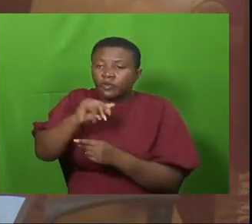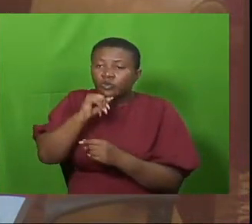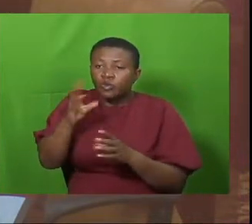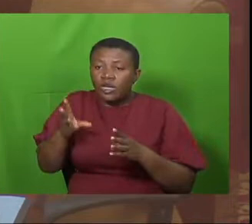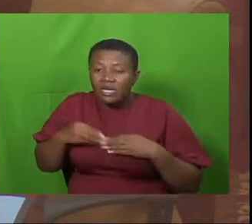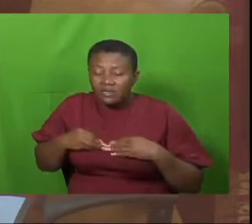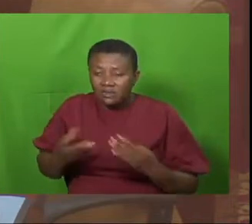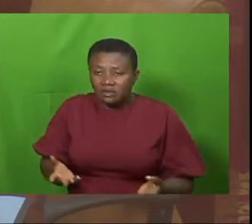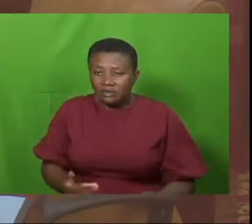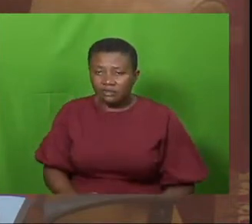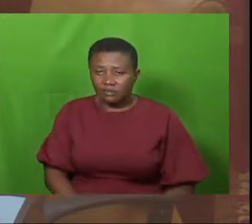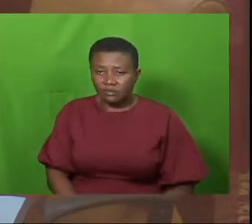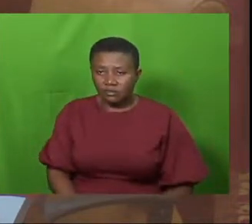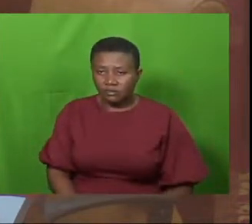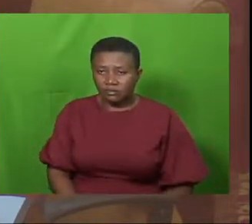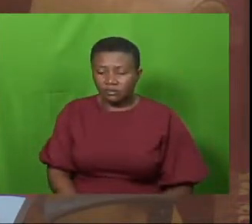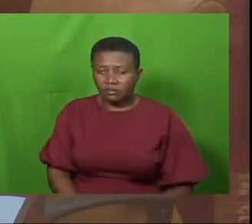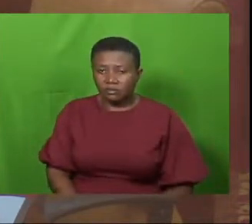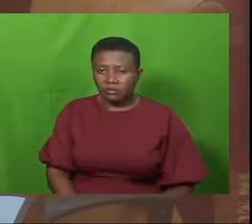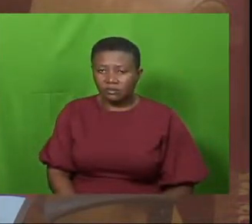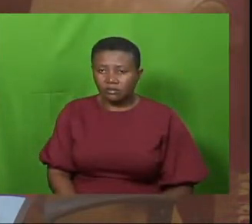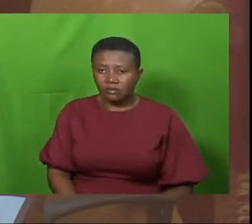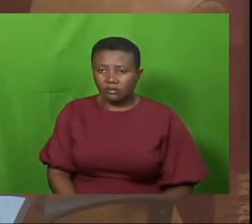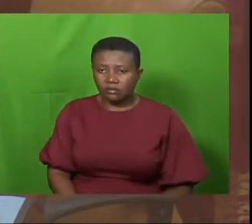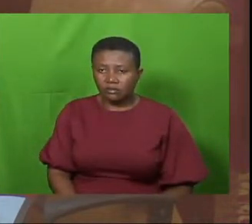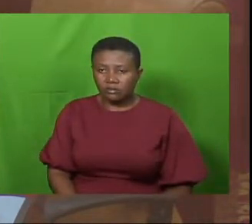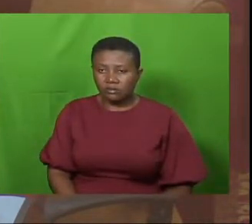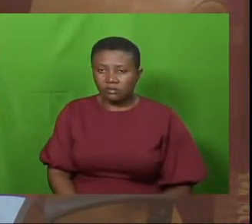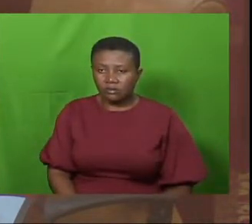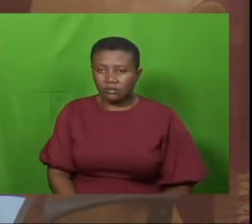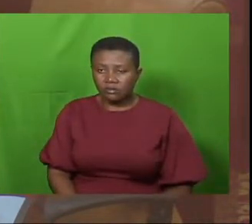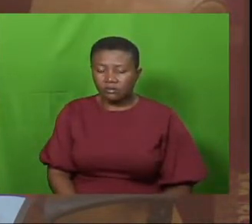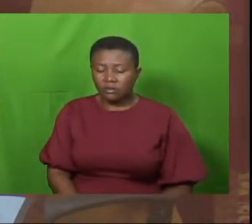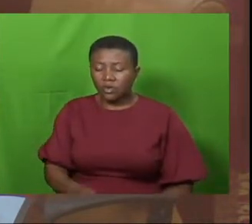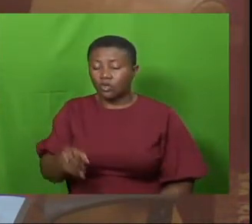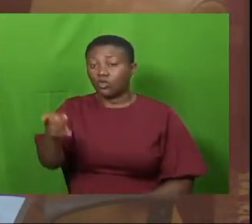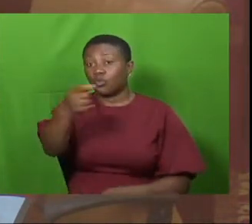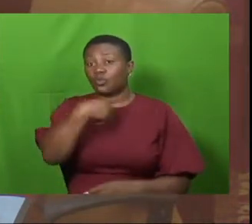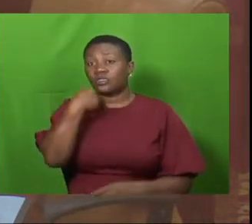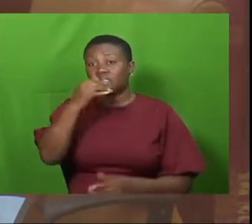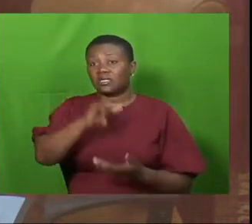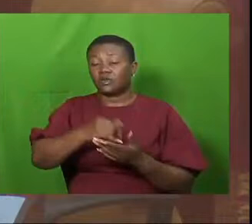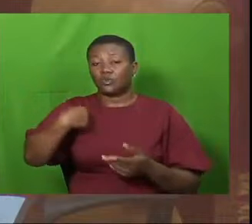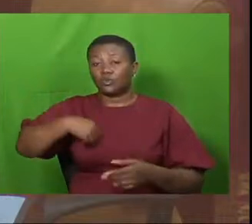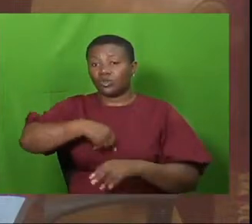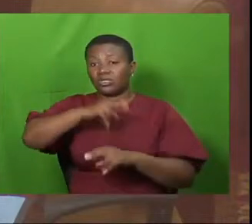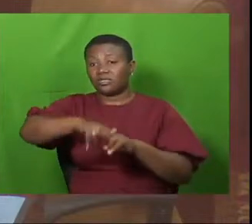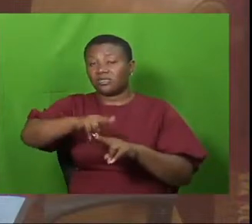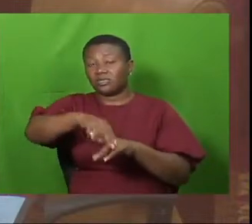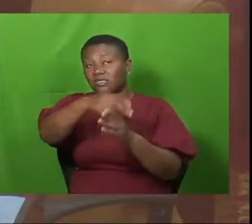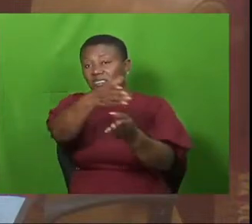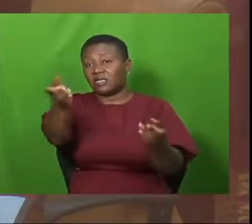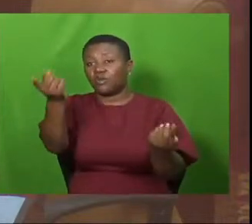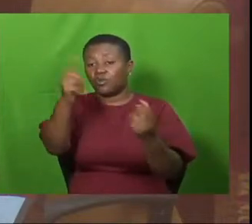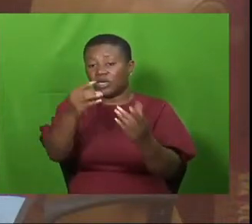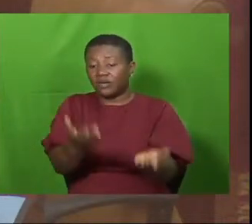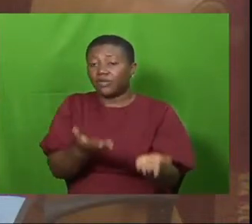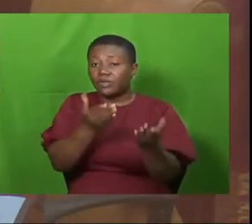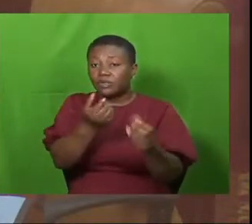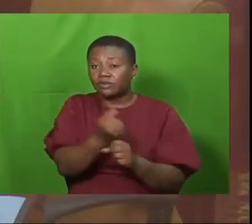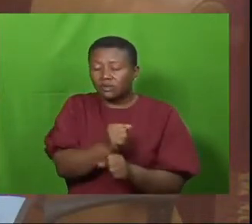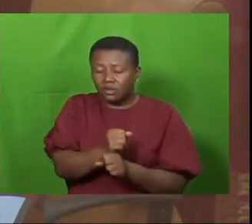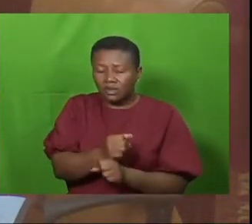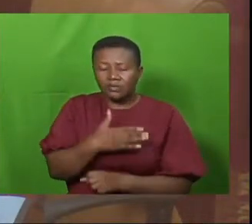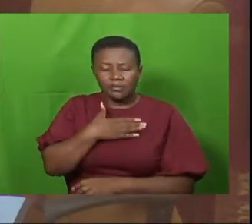as a research document. It's as members of Parliament were seated there when those presentations were made. So, Speaker, with all